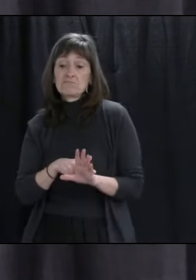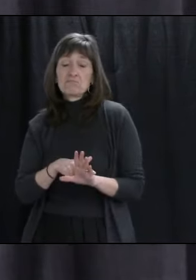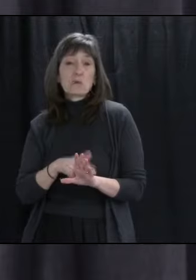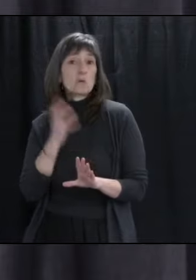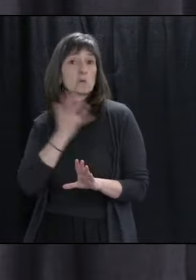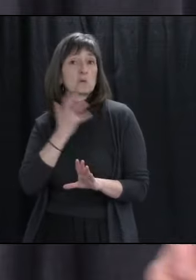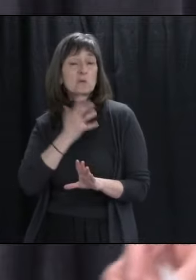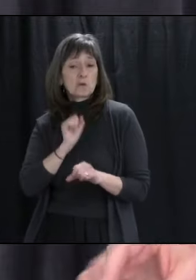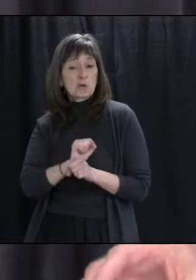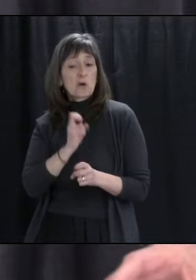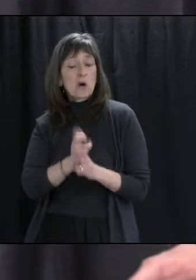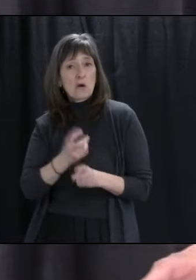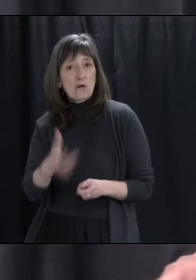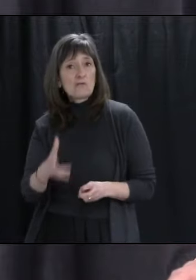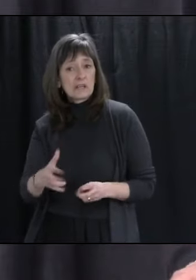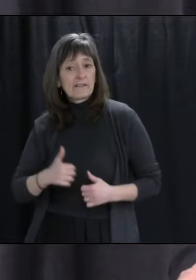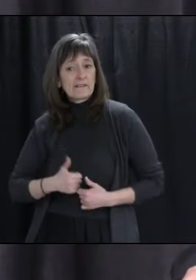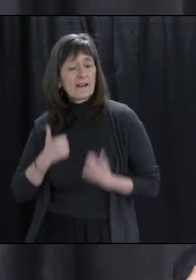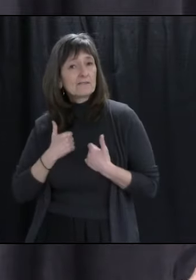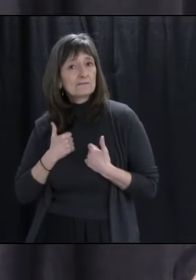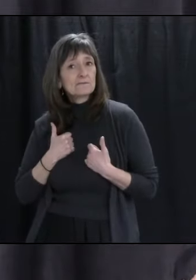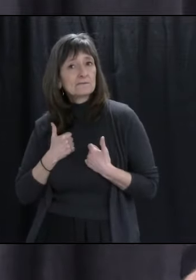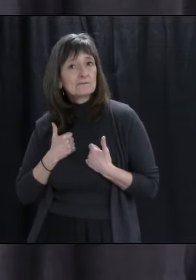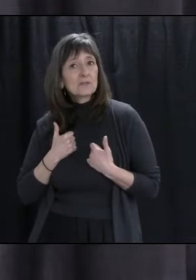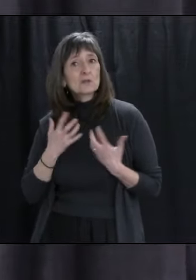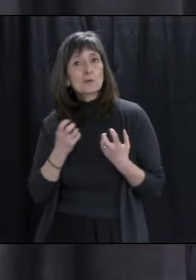So I want to wish Jacob the very best.